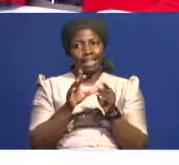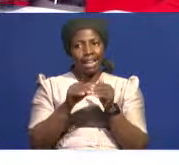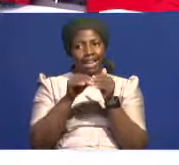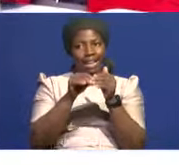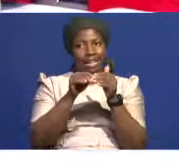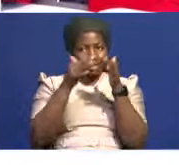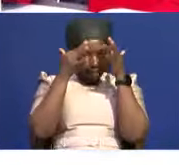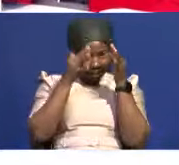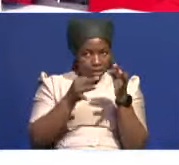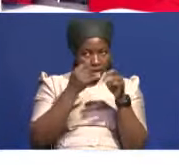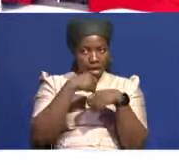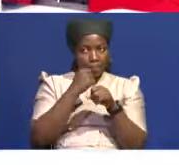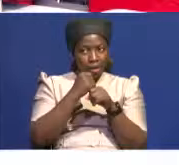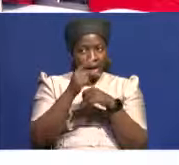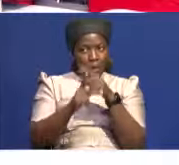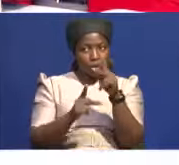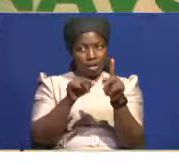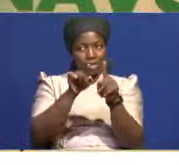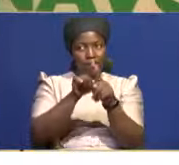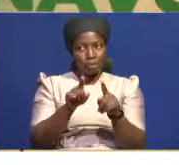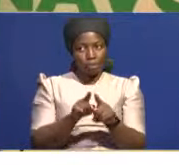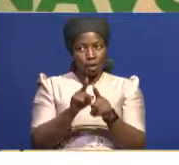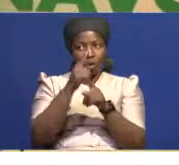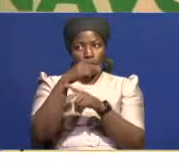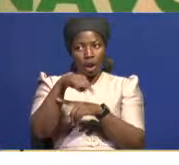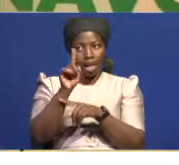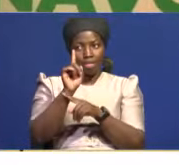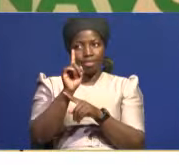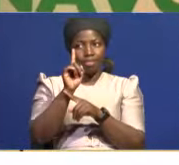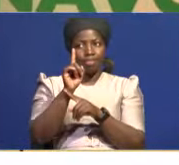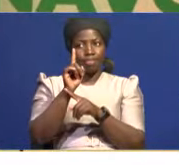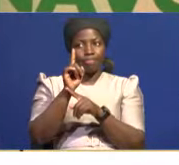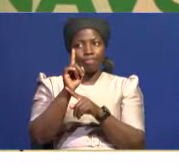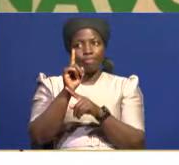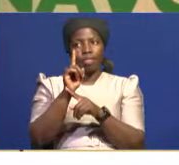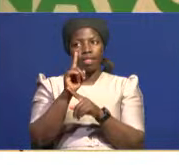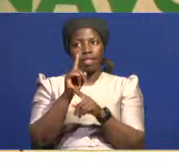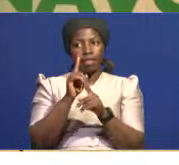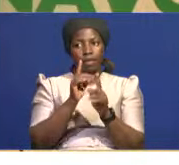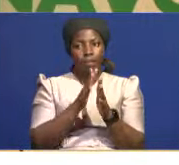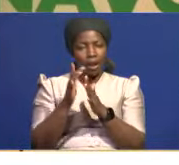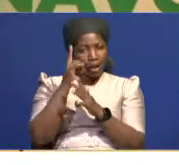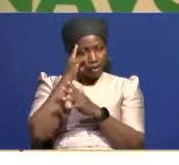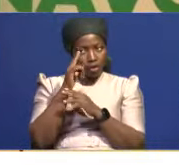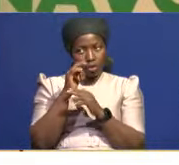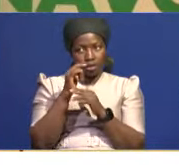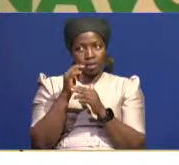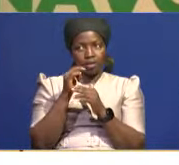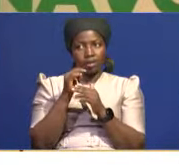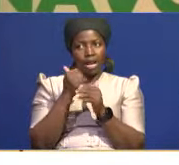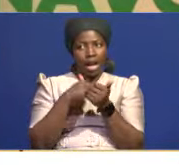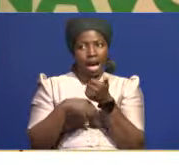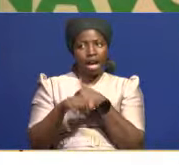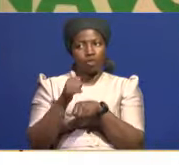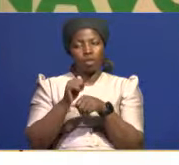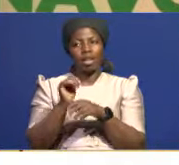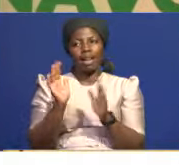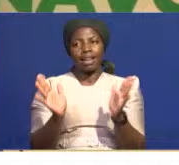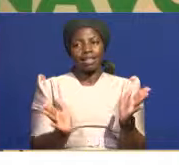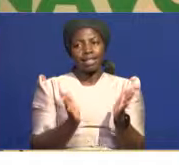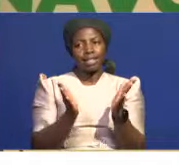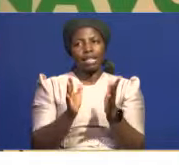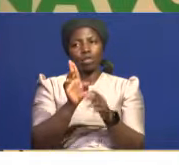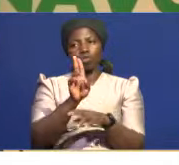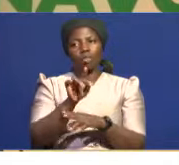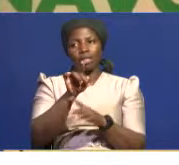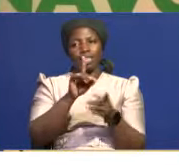decision-making processes and proper targeting of sector interventions. I encourage you to take advantage of this rich data platform